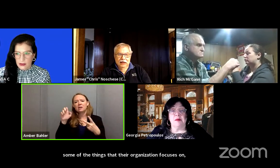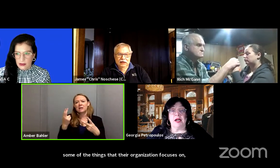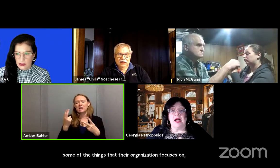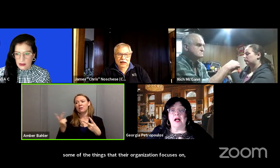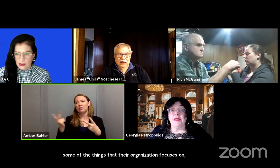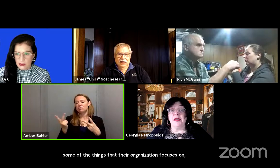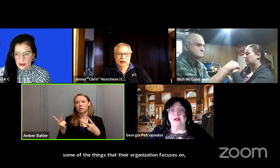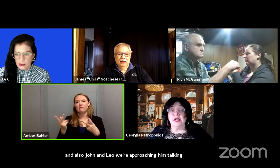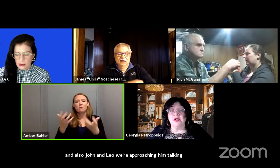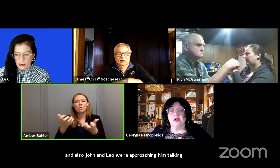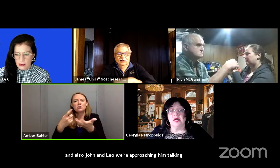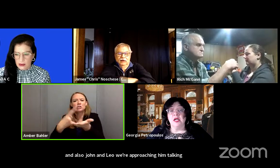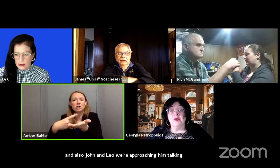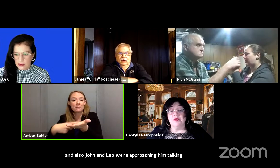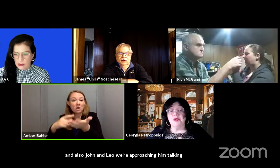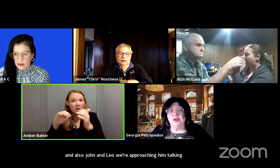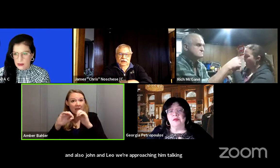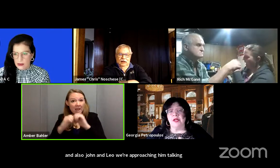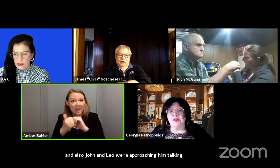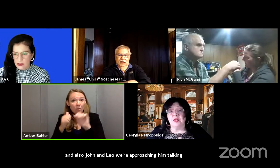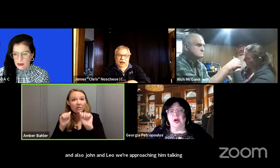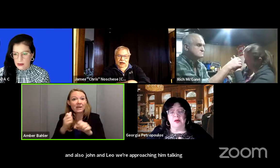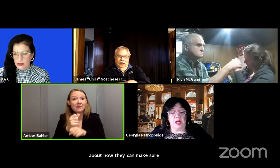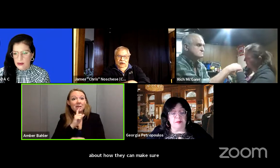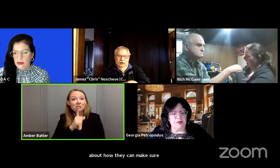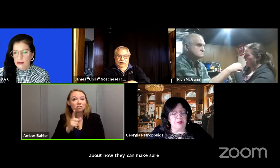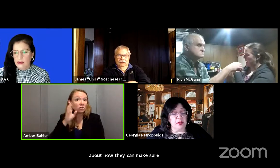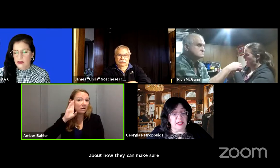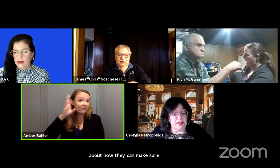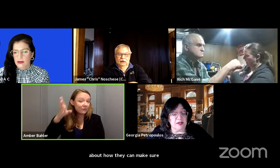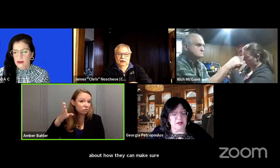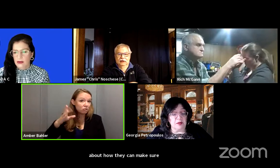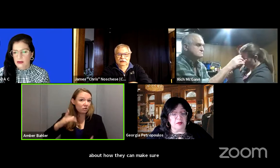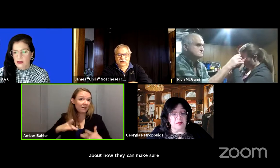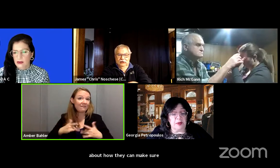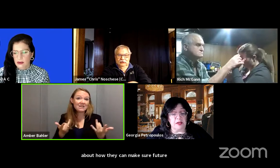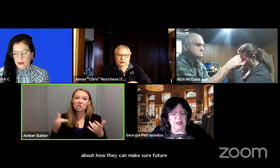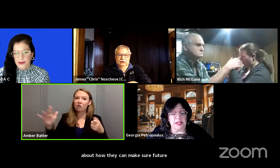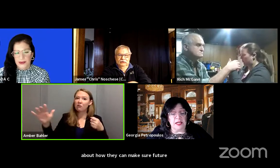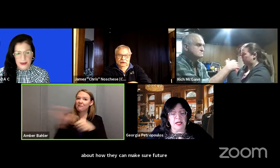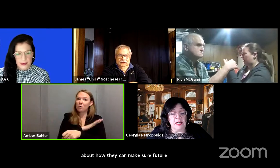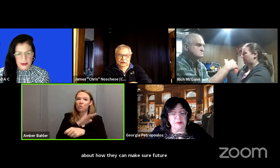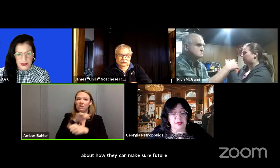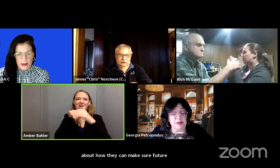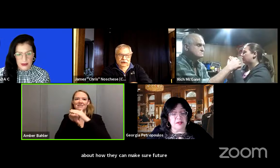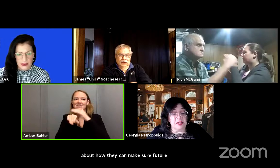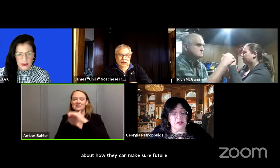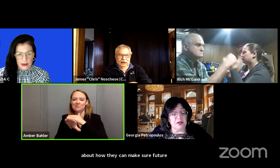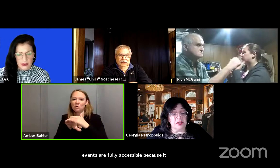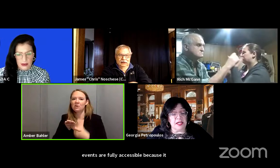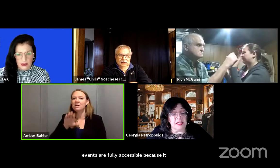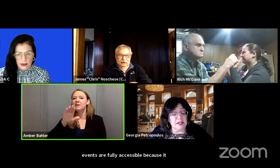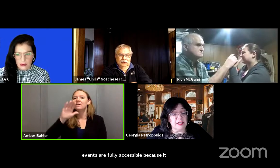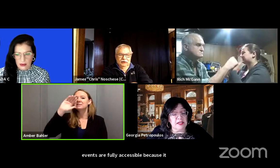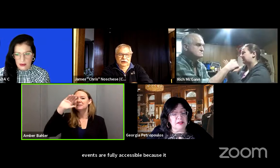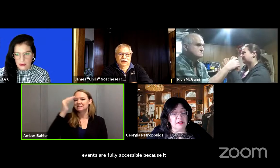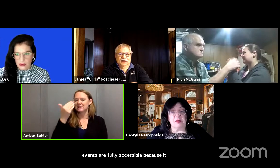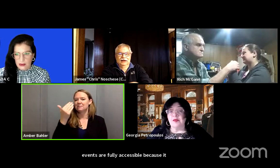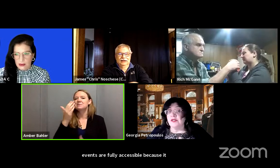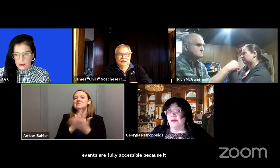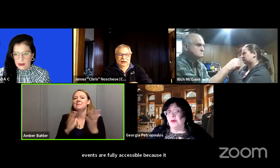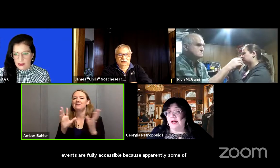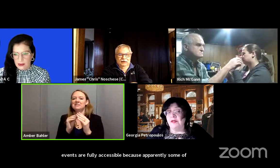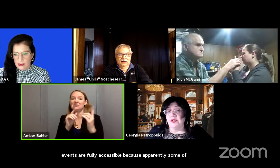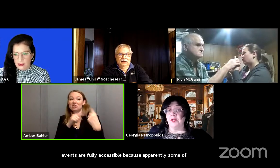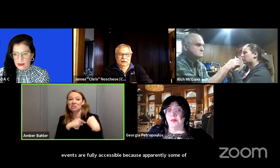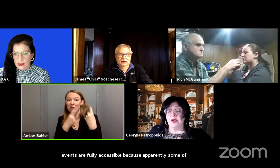approaching him talking about how they could make sure future events are fully accessible, because apparently some of the sessions to date did